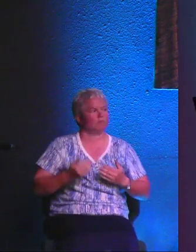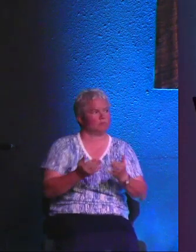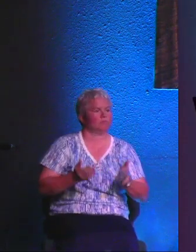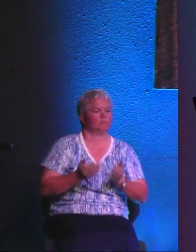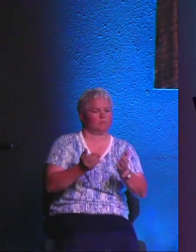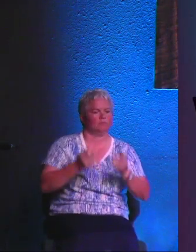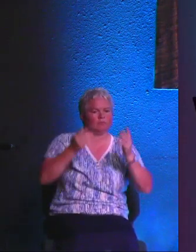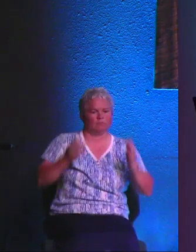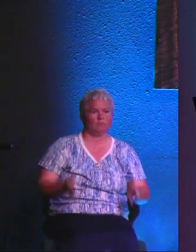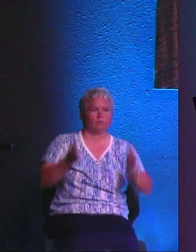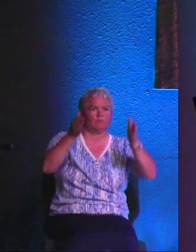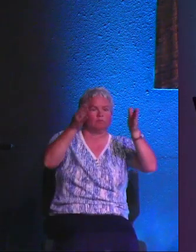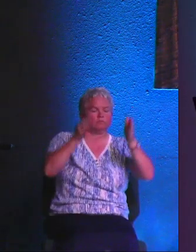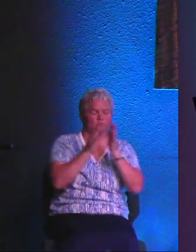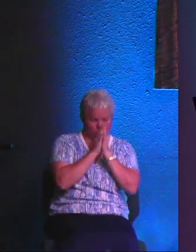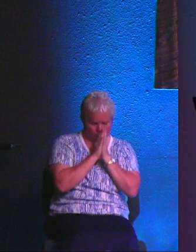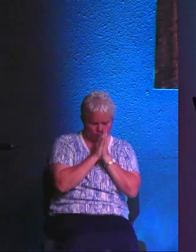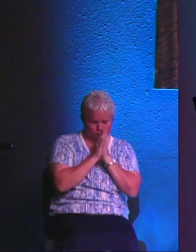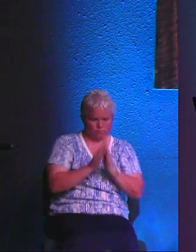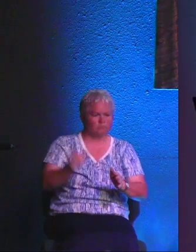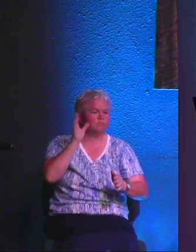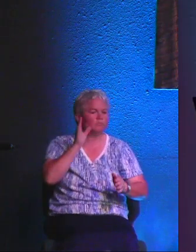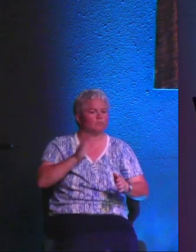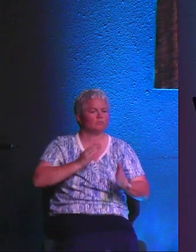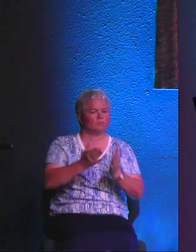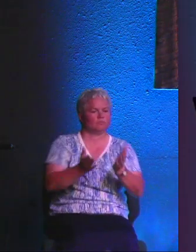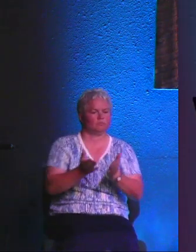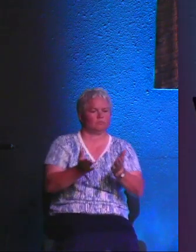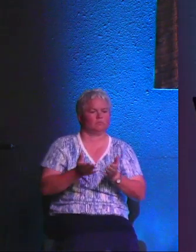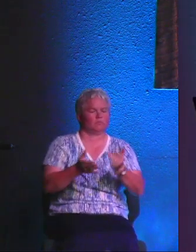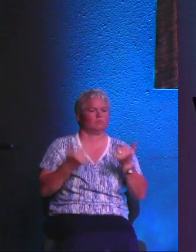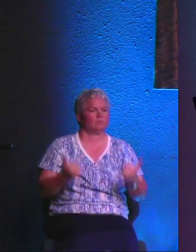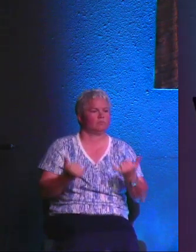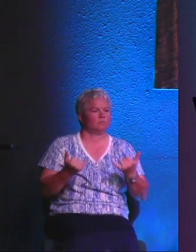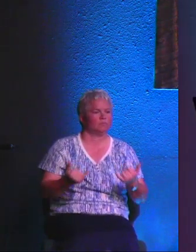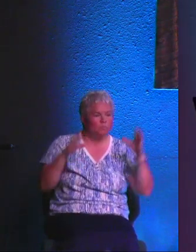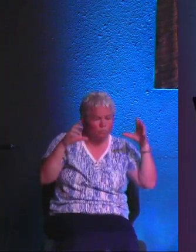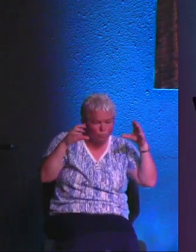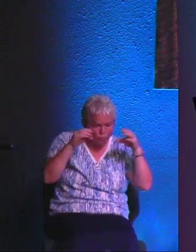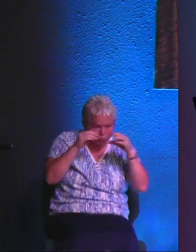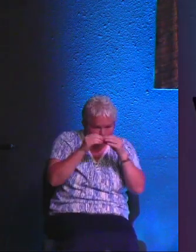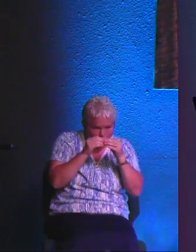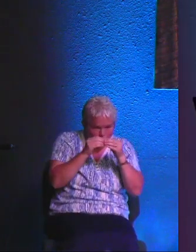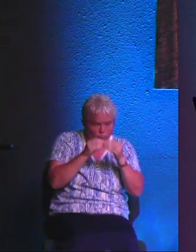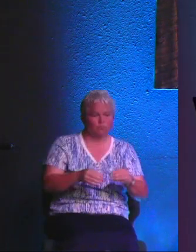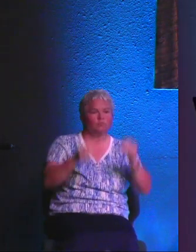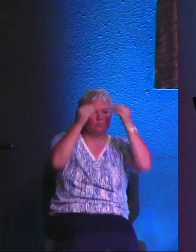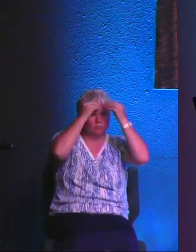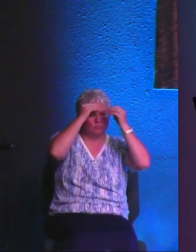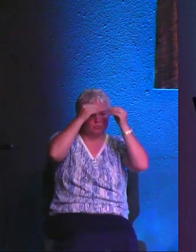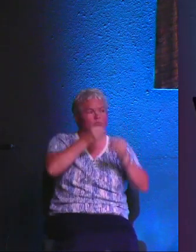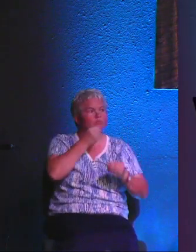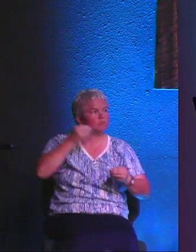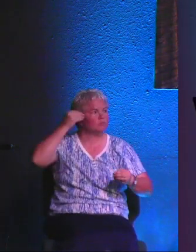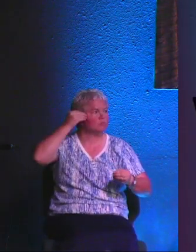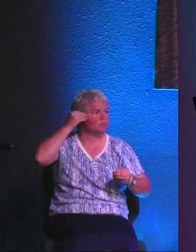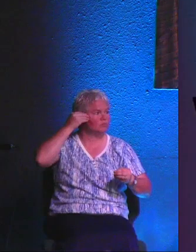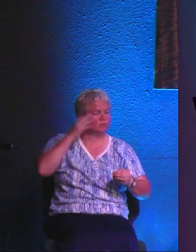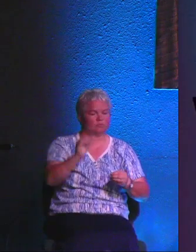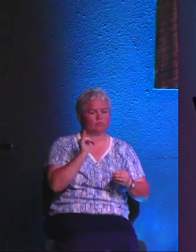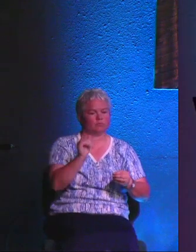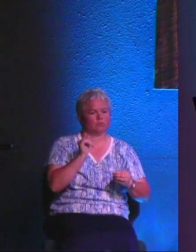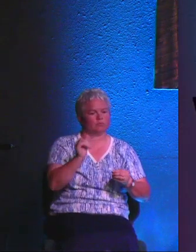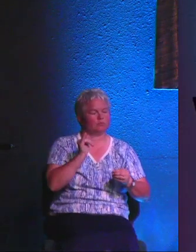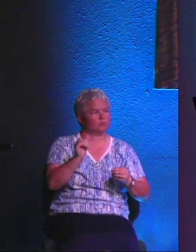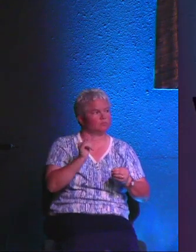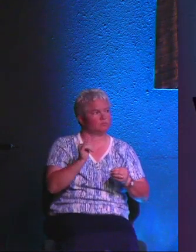to open us up in prayer. And the ladies you'll get to meet today are just a very small snippet of our house. And I'll share